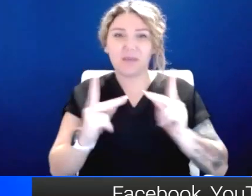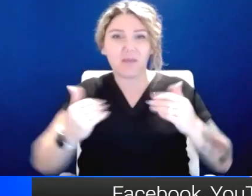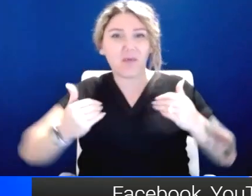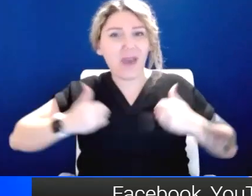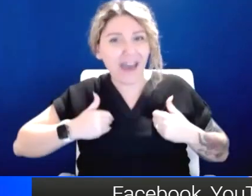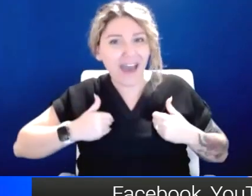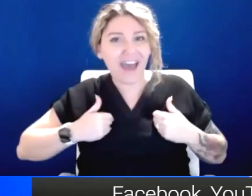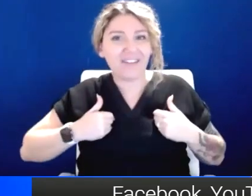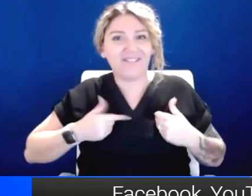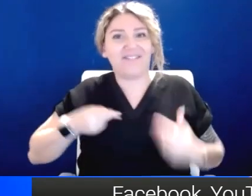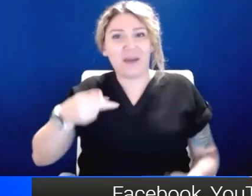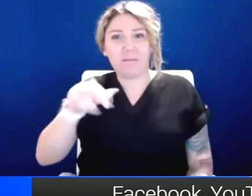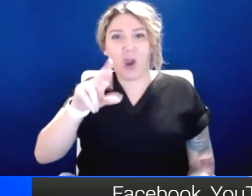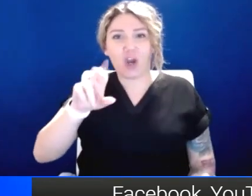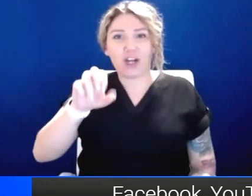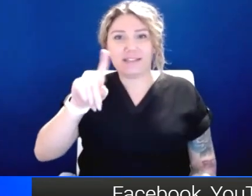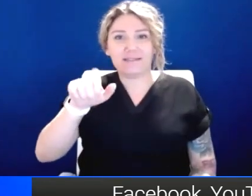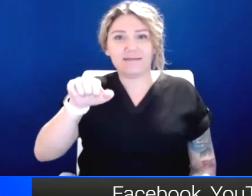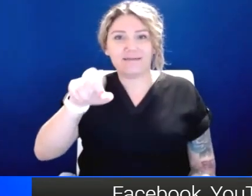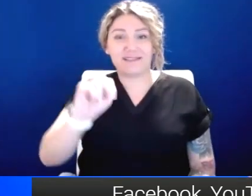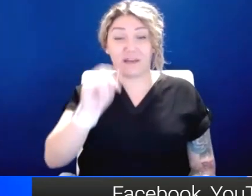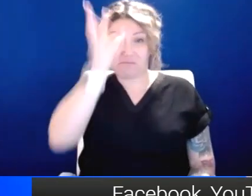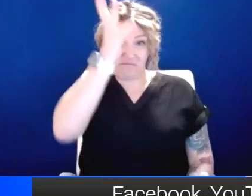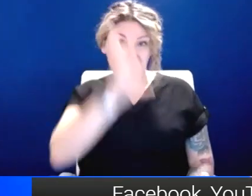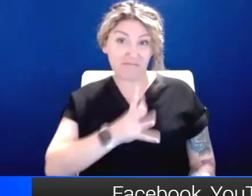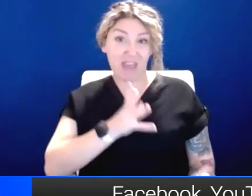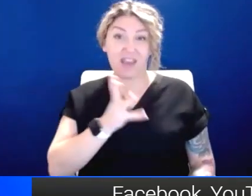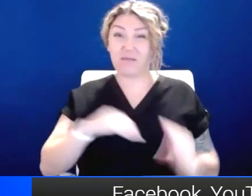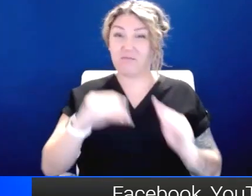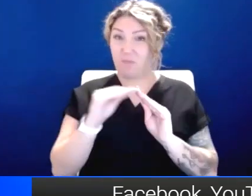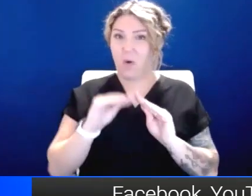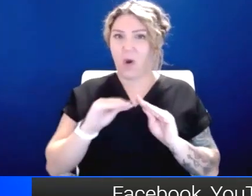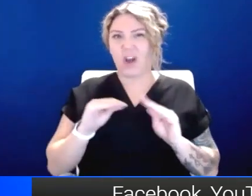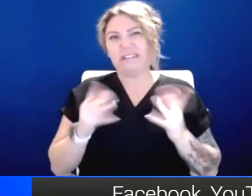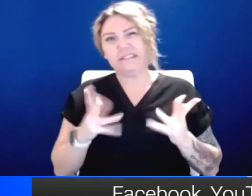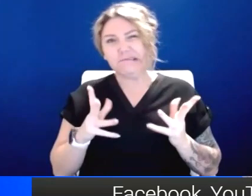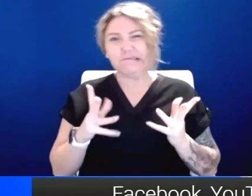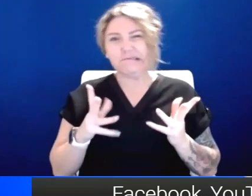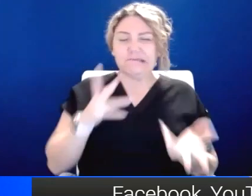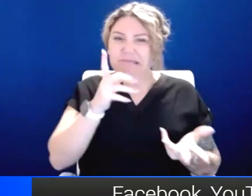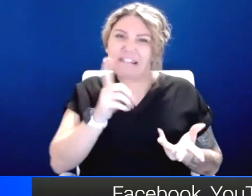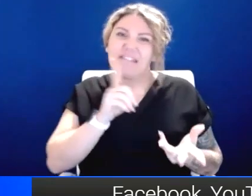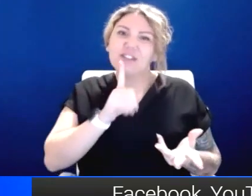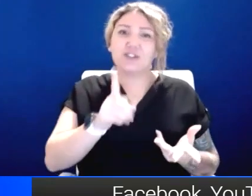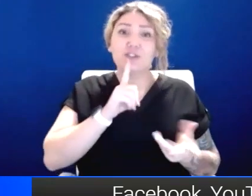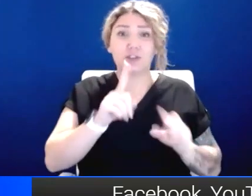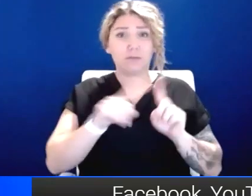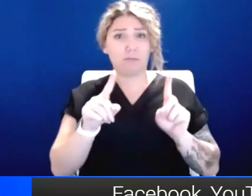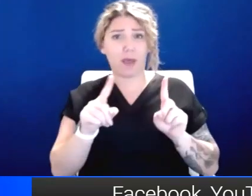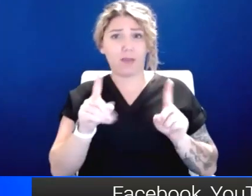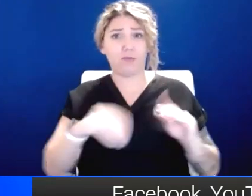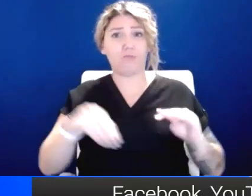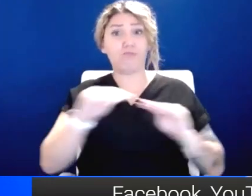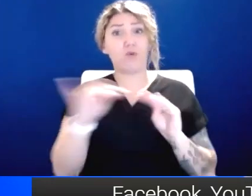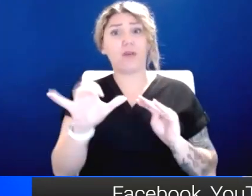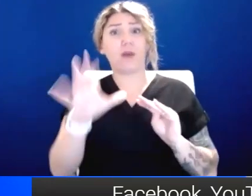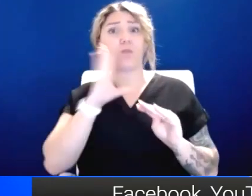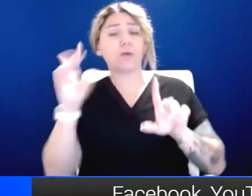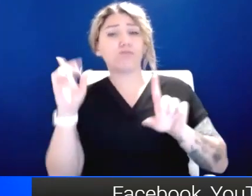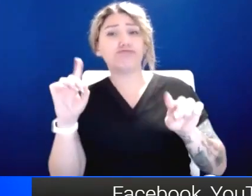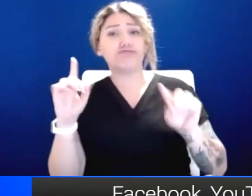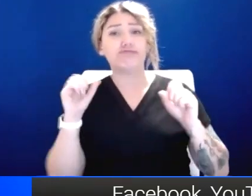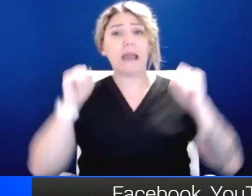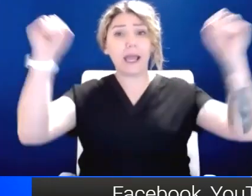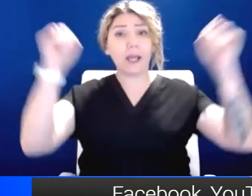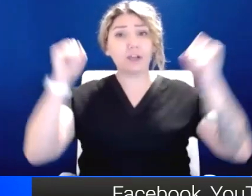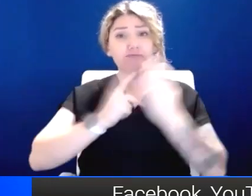more hesitant in going to support groups. Going to something like an exercise program, they actually have that thing that they can do